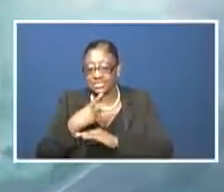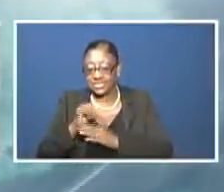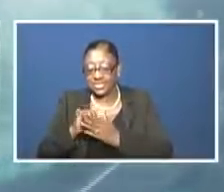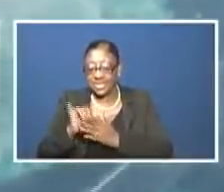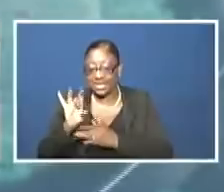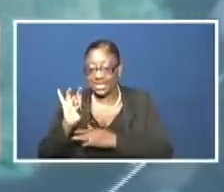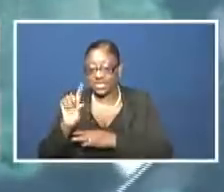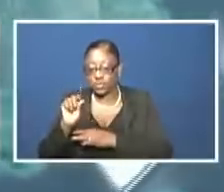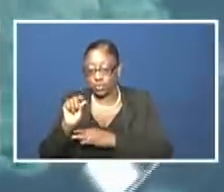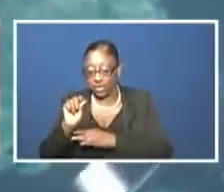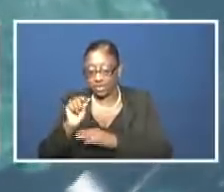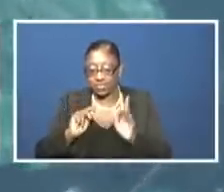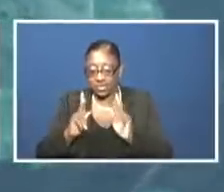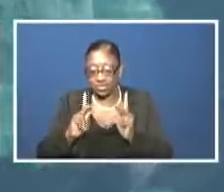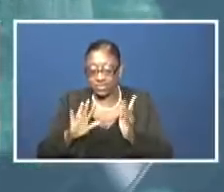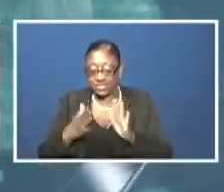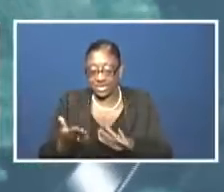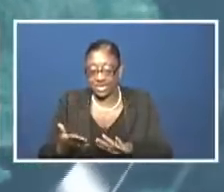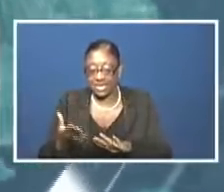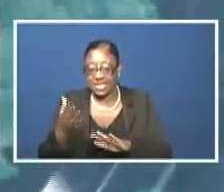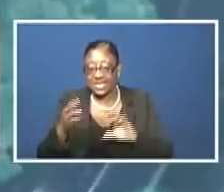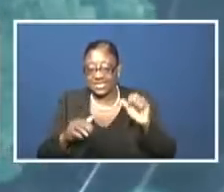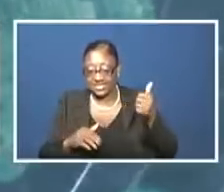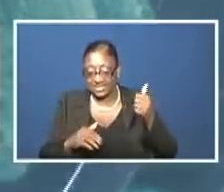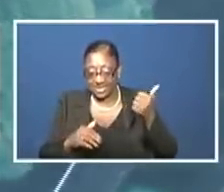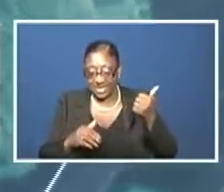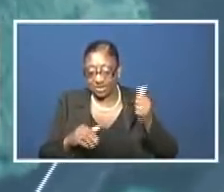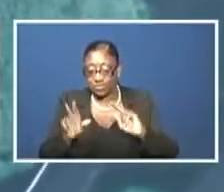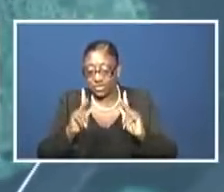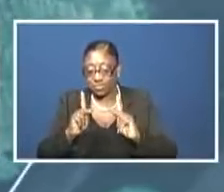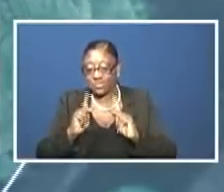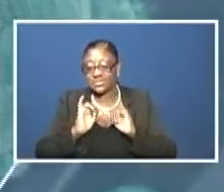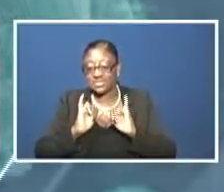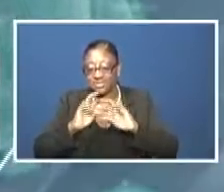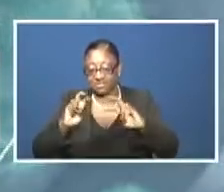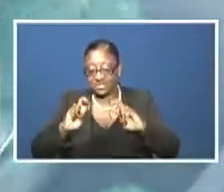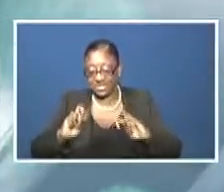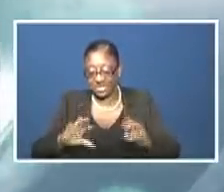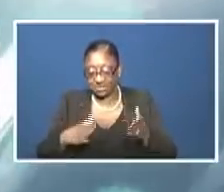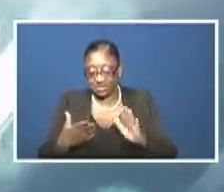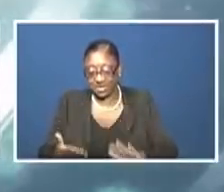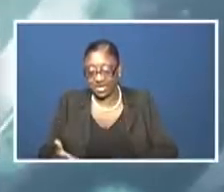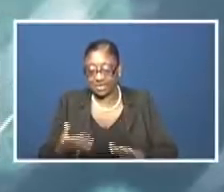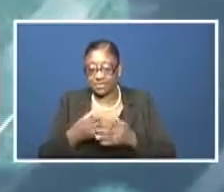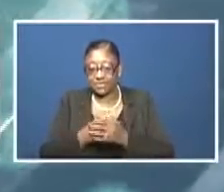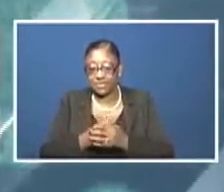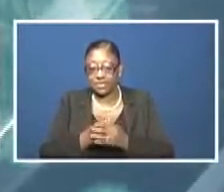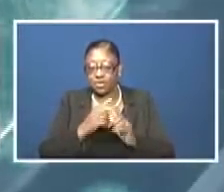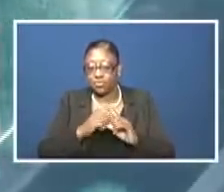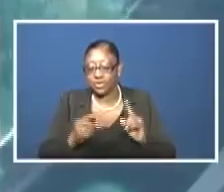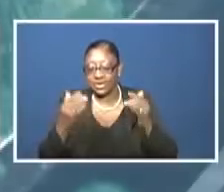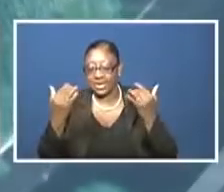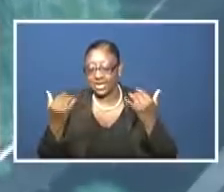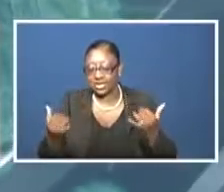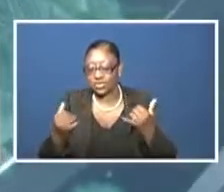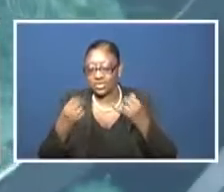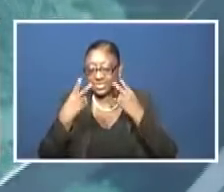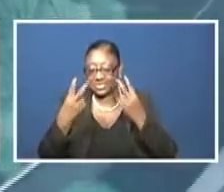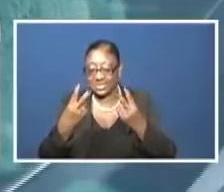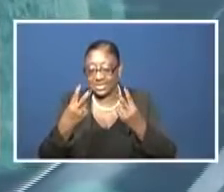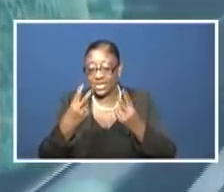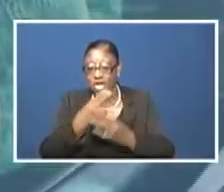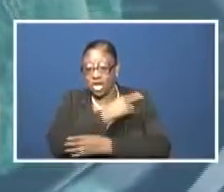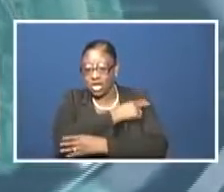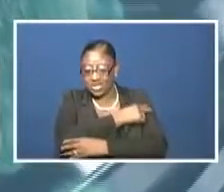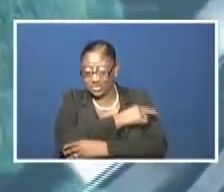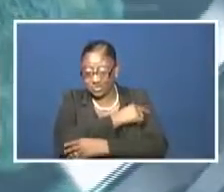at 820, with another 10 deaths under investigation. Equally troubling, the steady rise in COVID